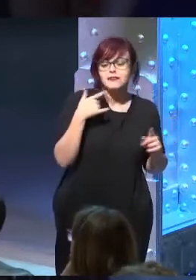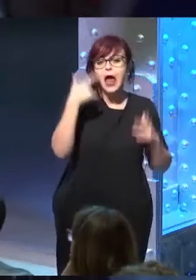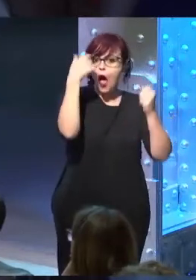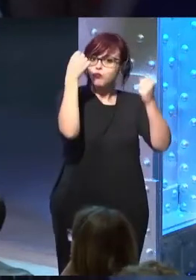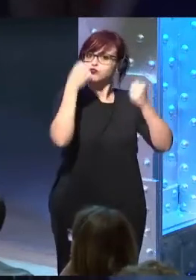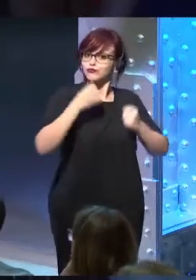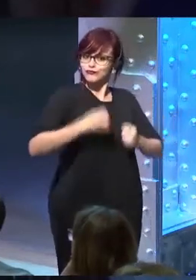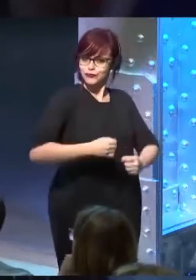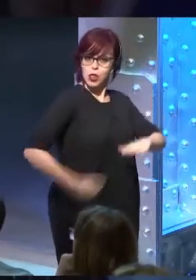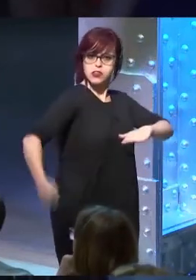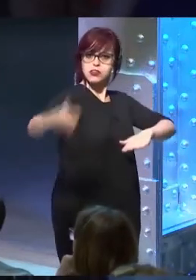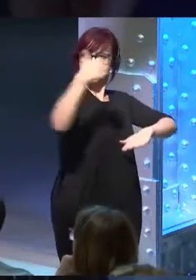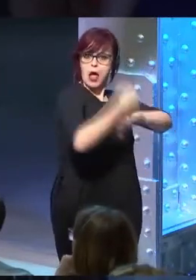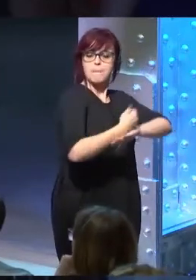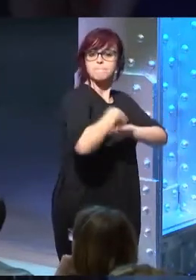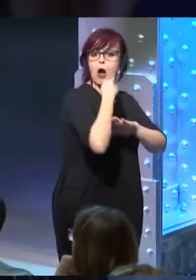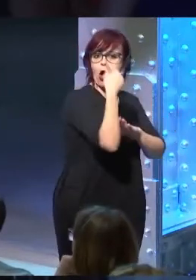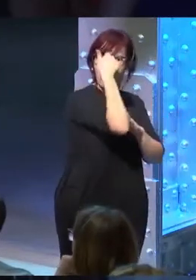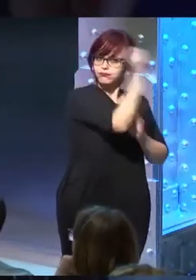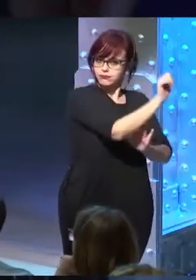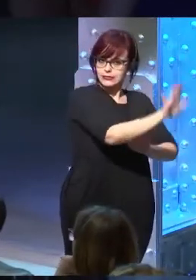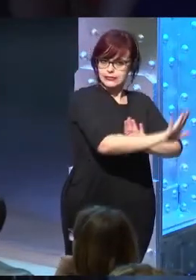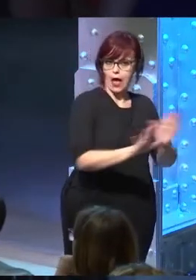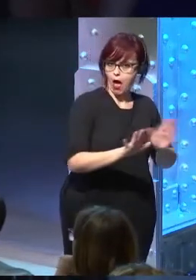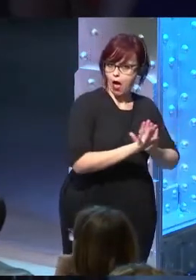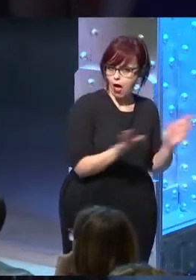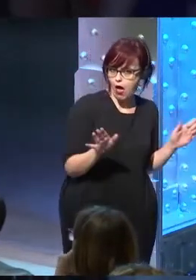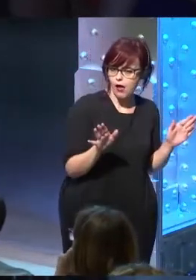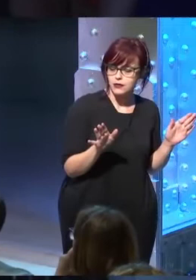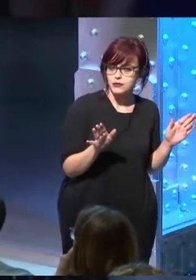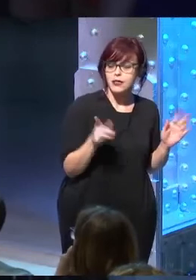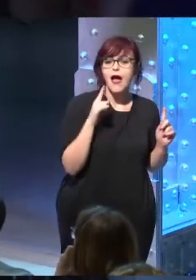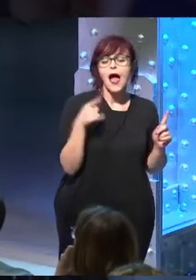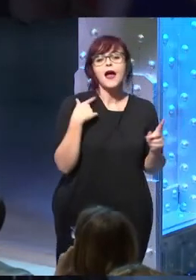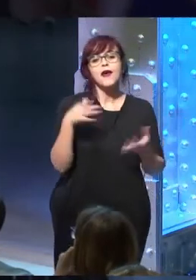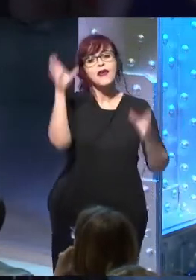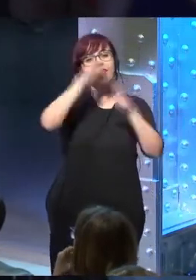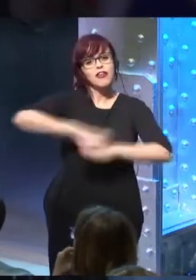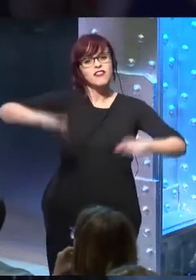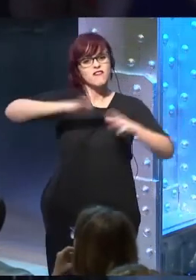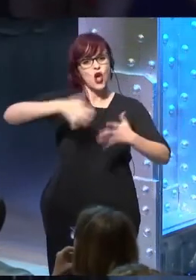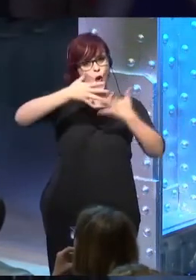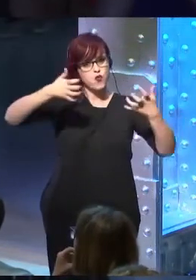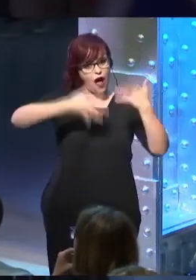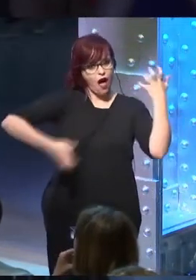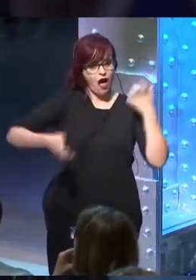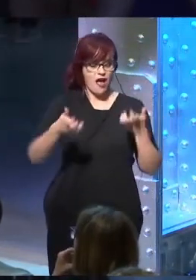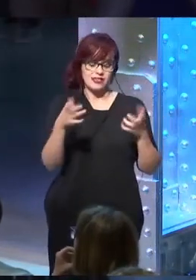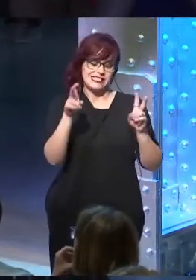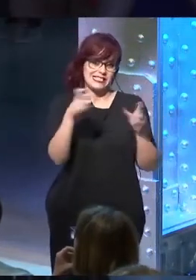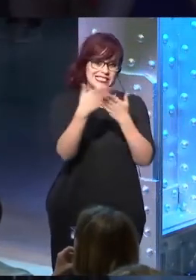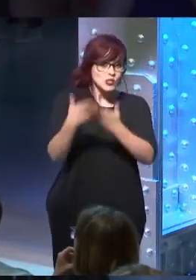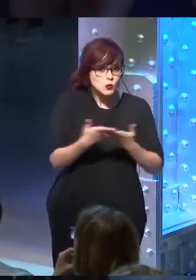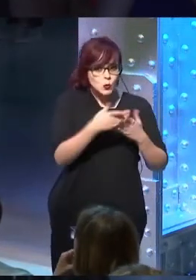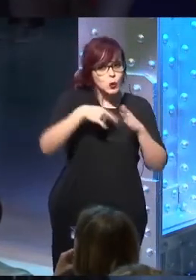voice. One ancient scientific treatise actually explicitly said